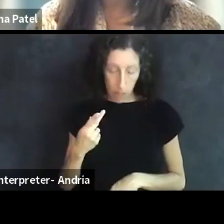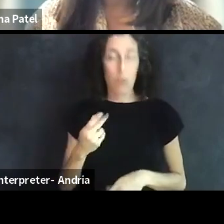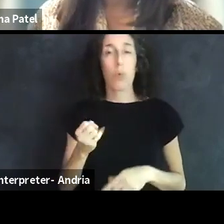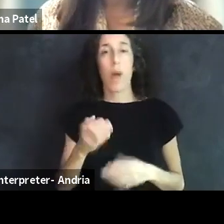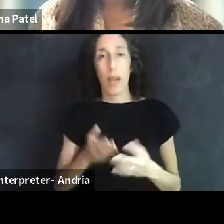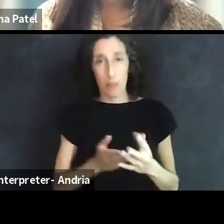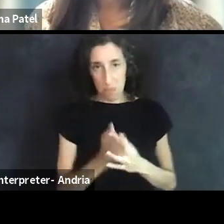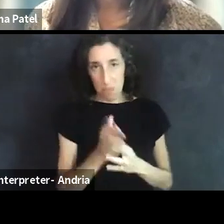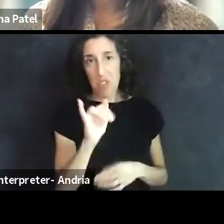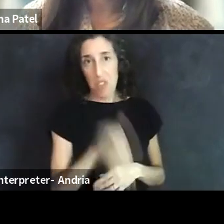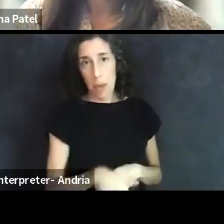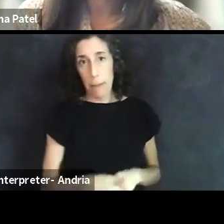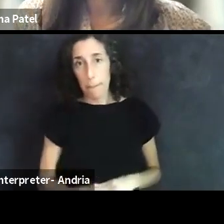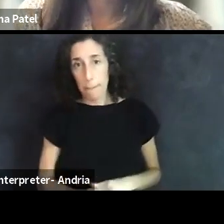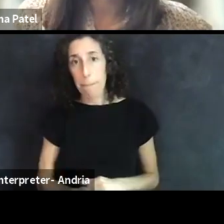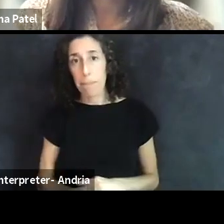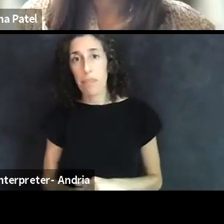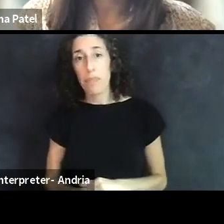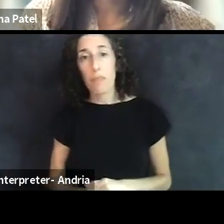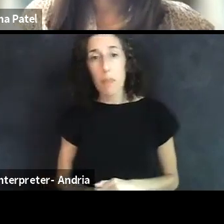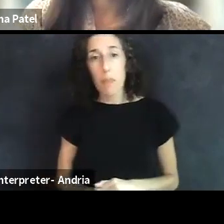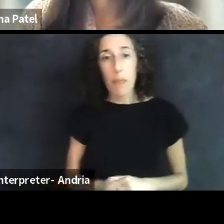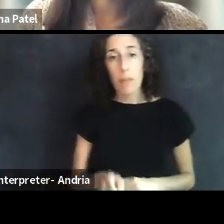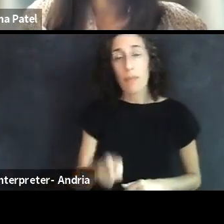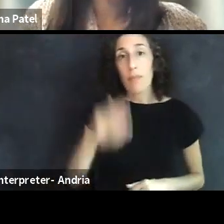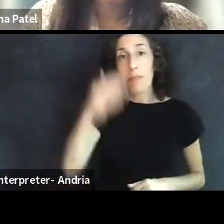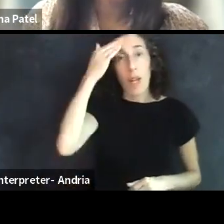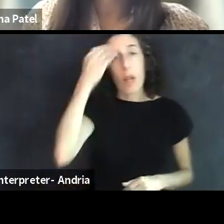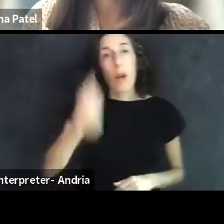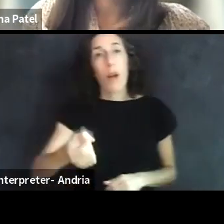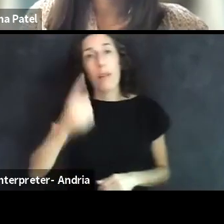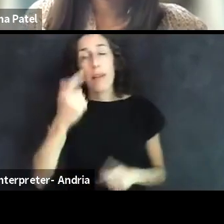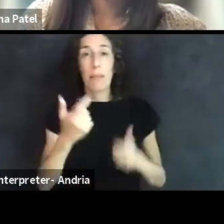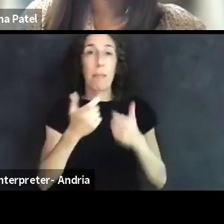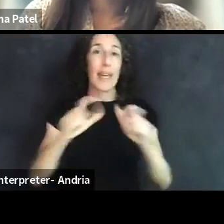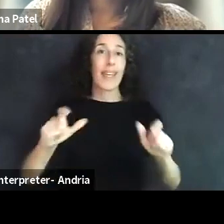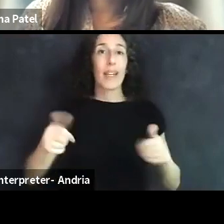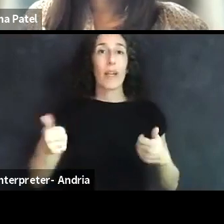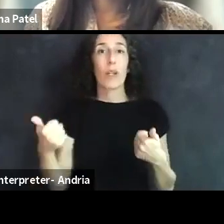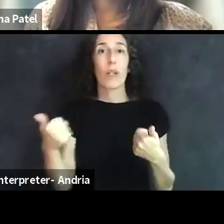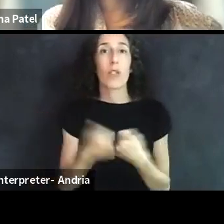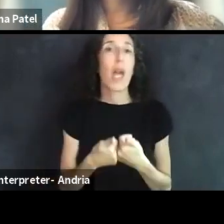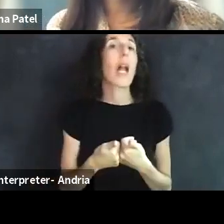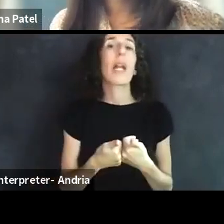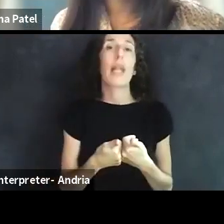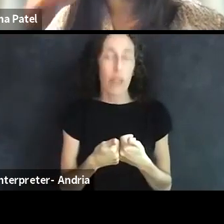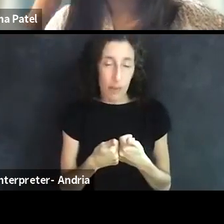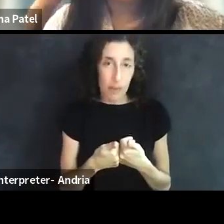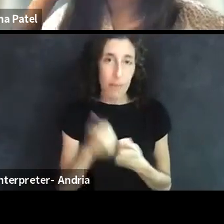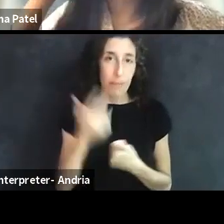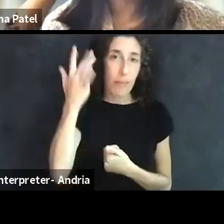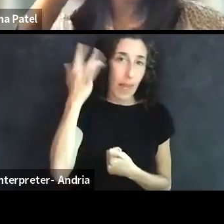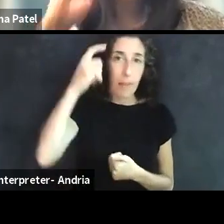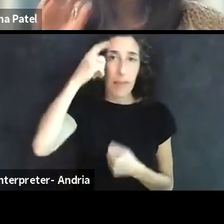I mean, I guess I would say is I think this is a huge challenge because I think our mental health system is so